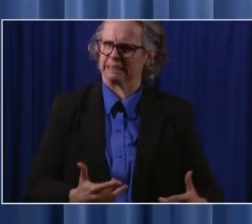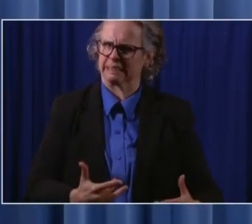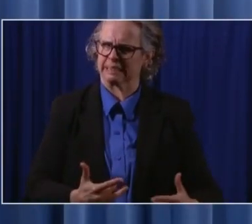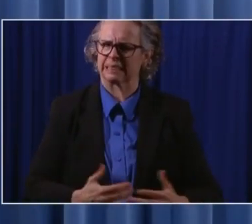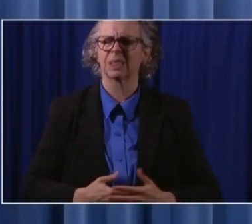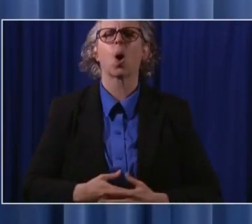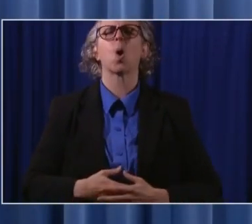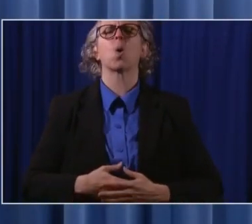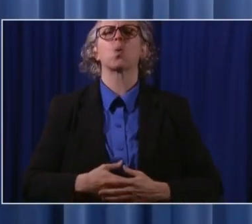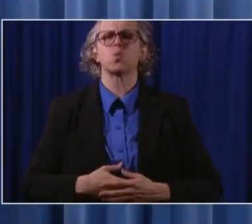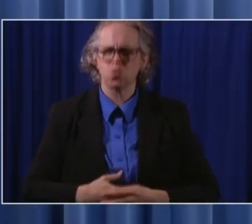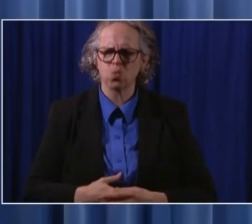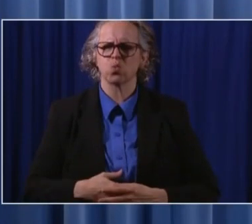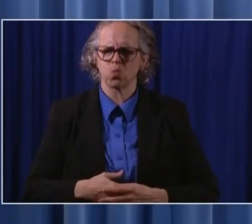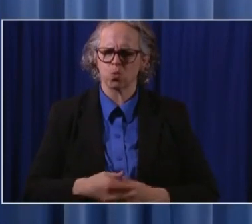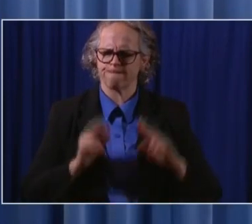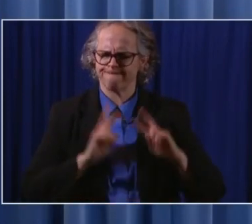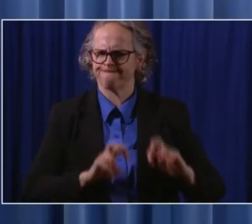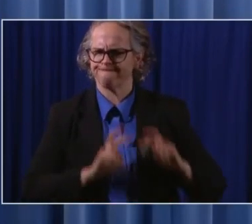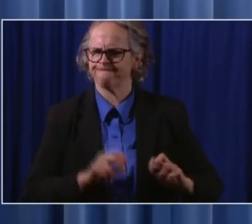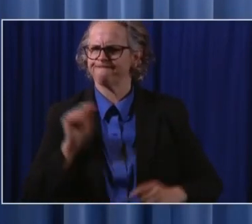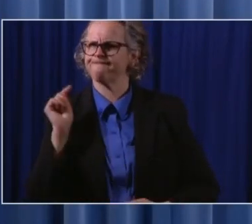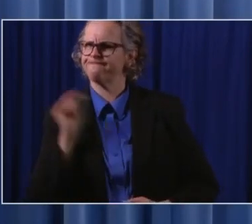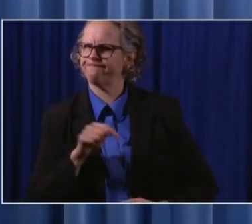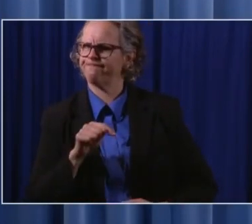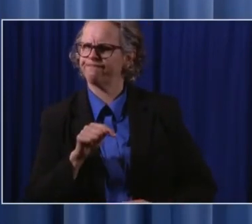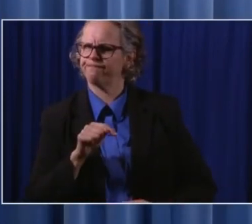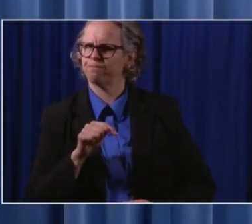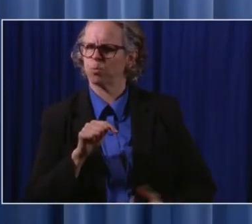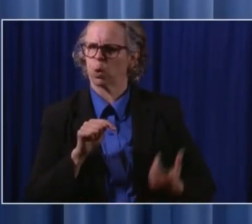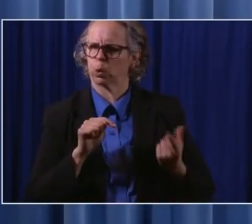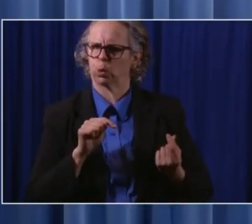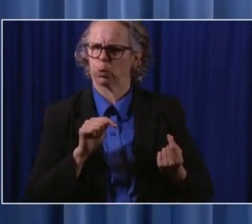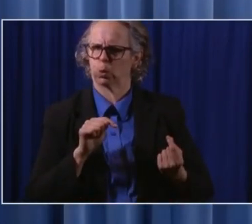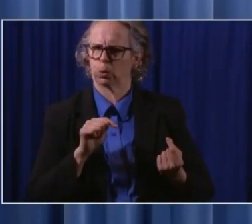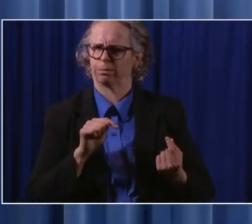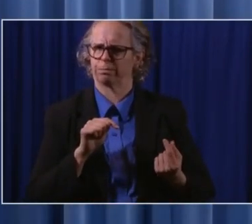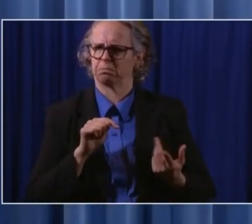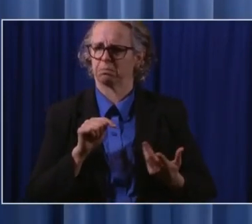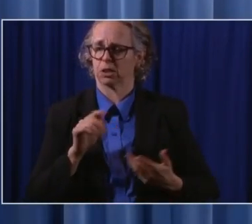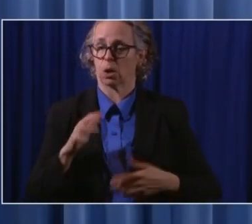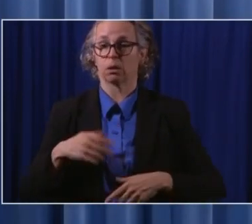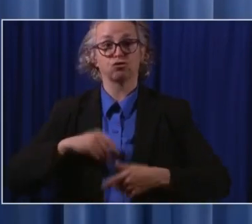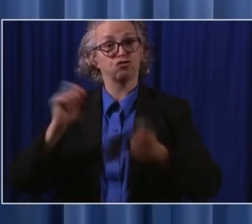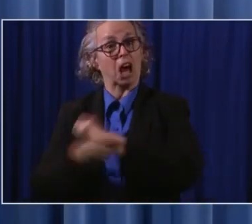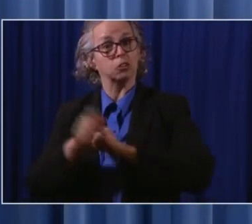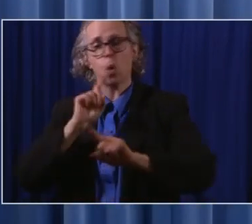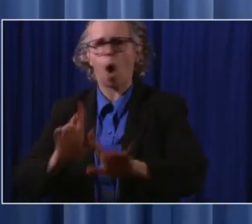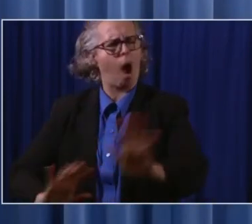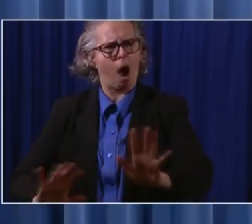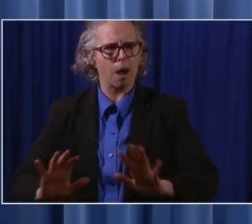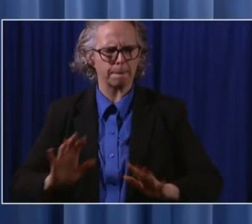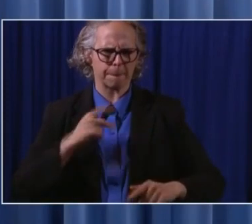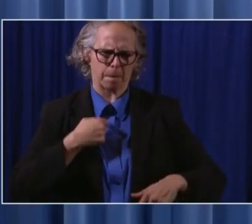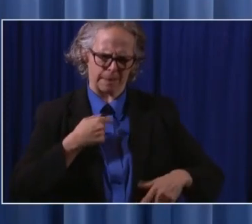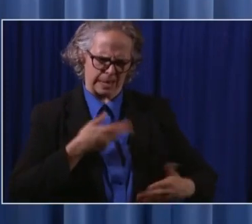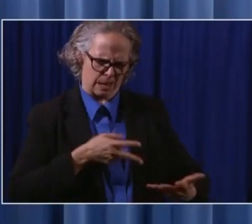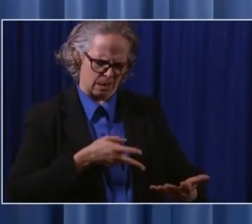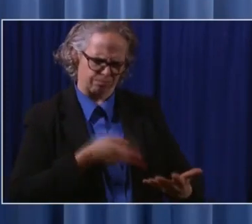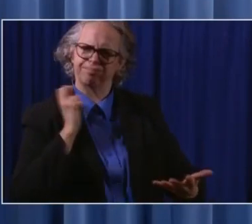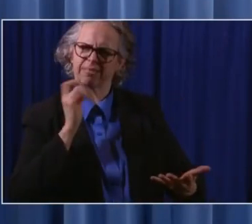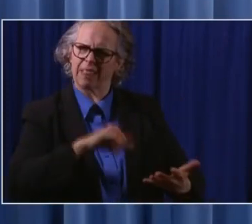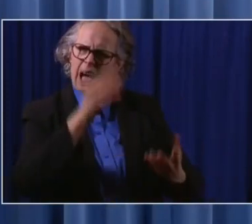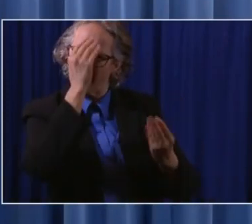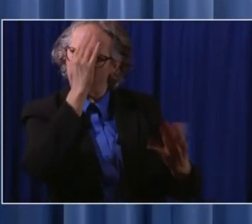amount of spread. And so we're not changing the orders. We're putting the orders in one place. Ohio does remain, though,